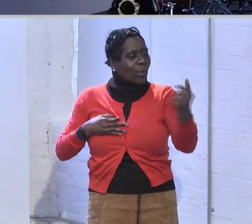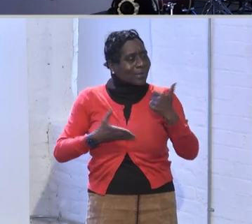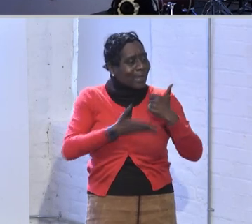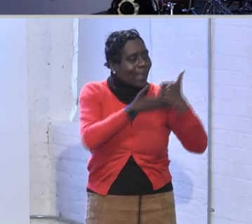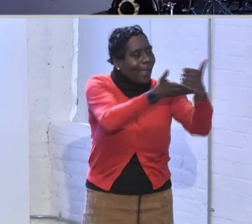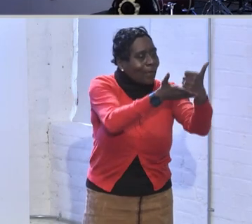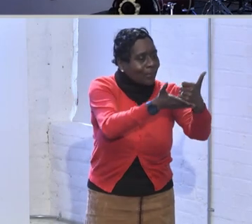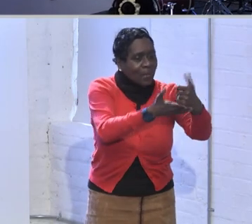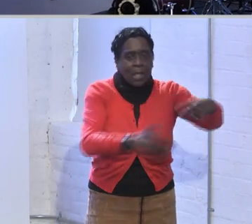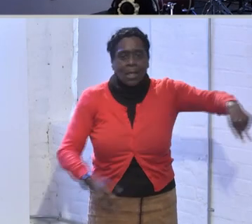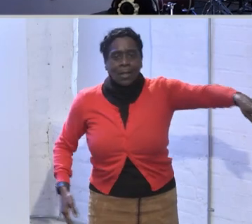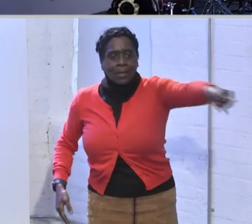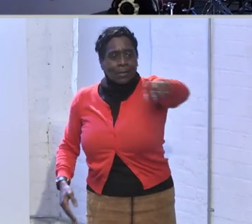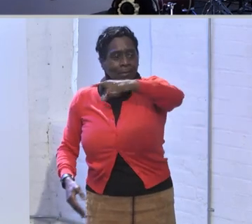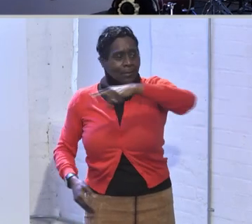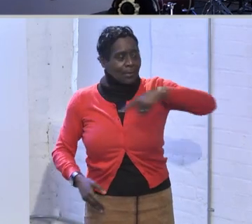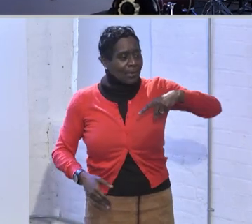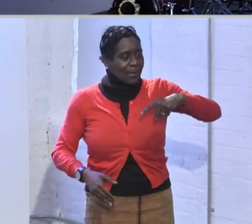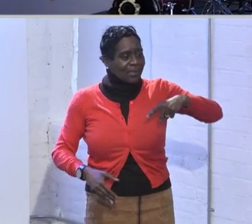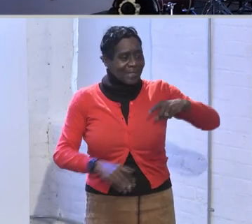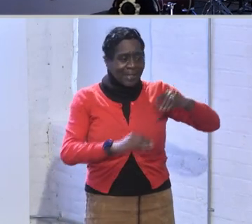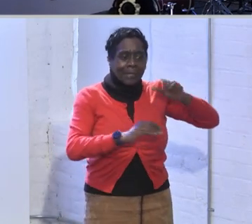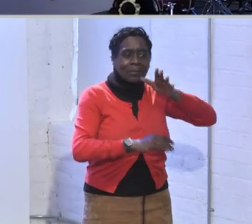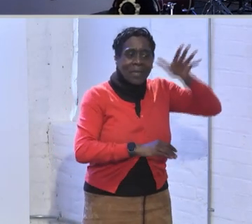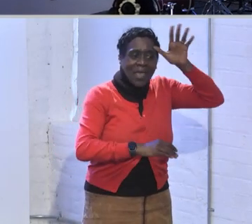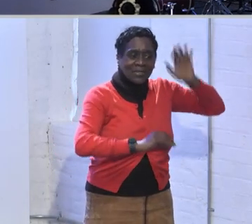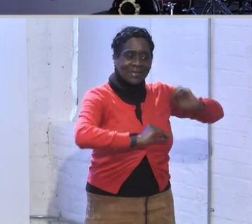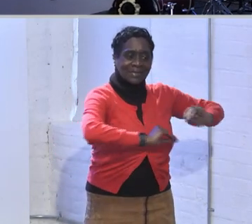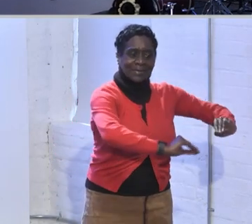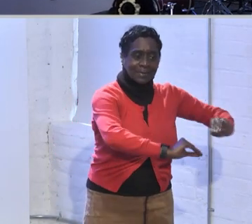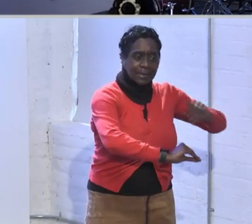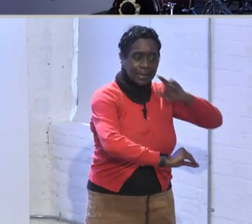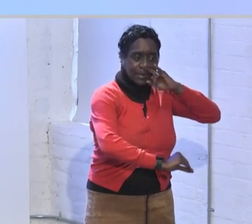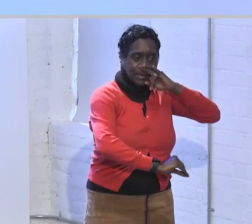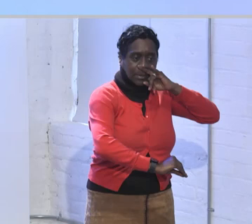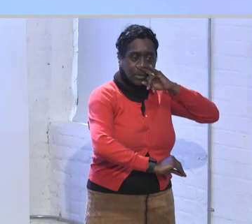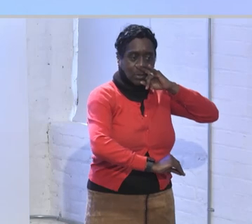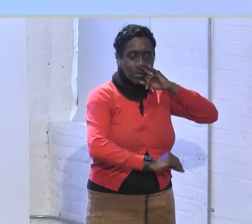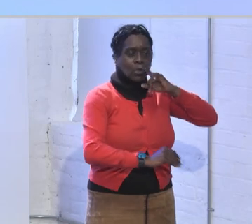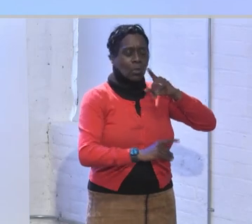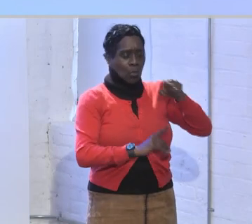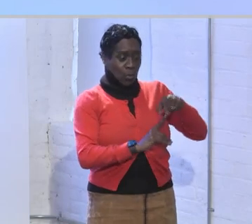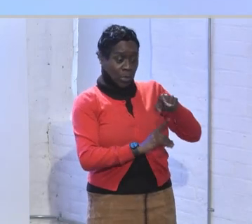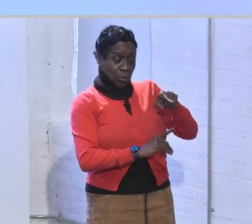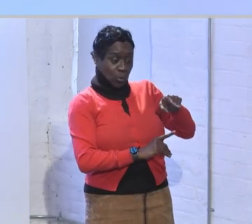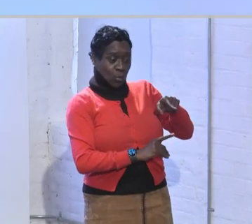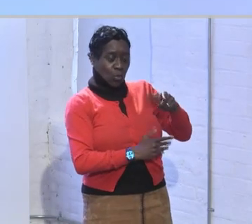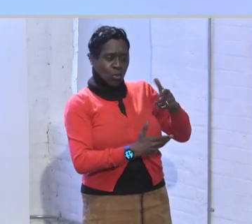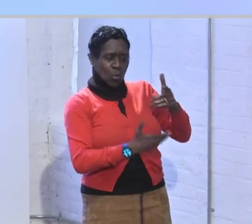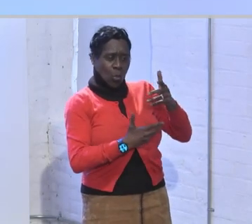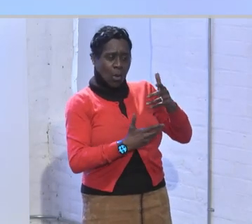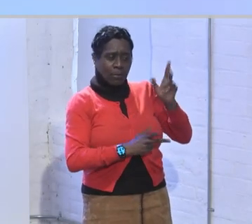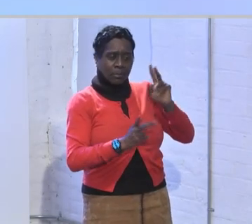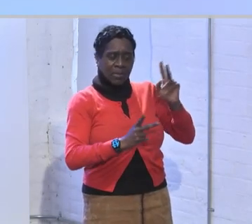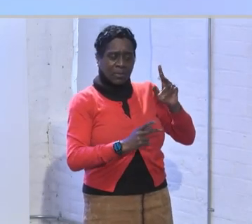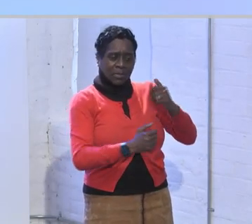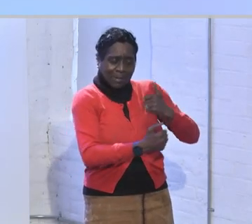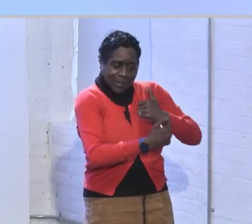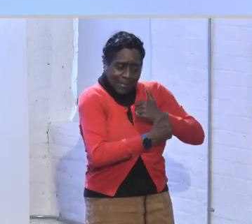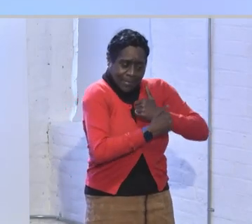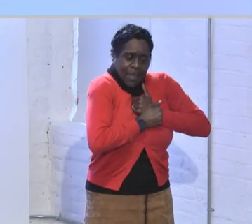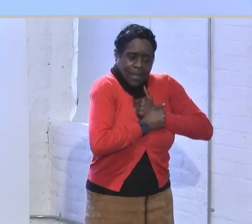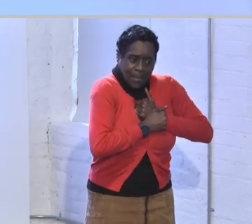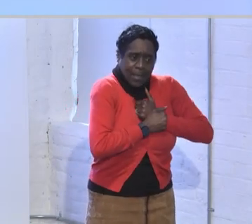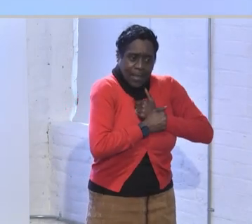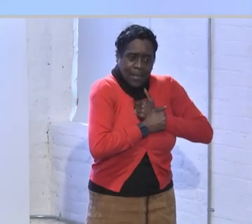and to assist us in these parenting things. Because when you try to stir up someone's affections,